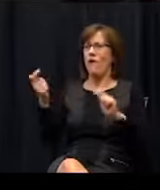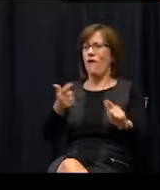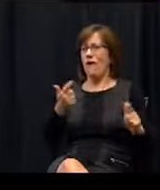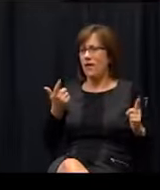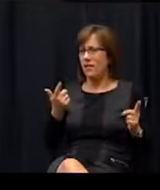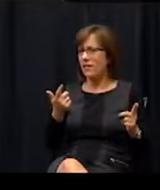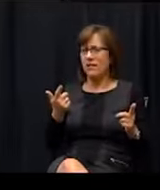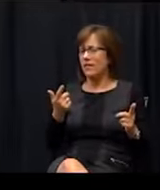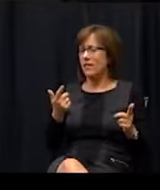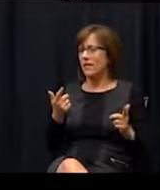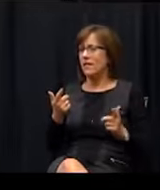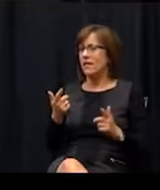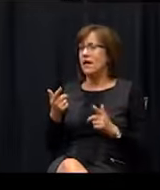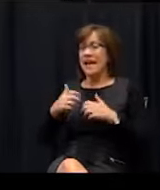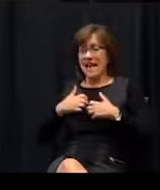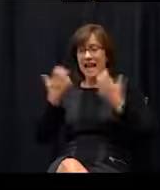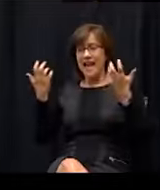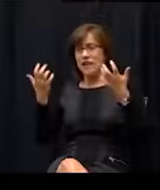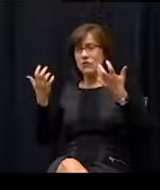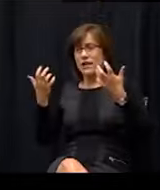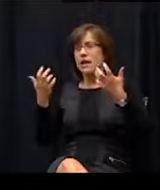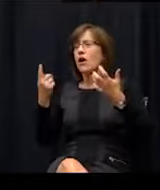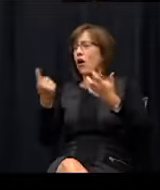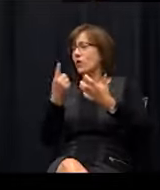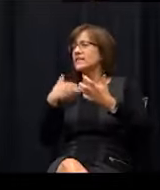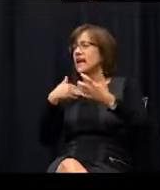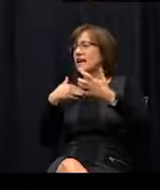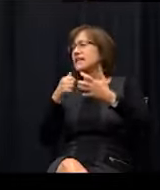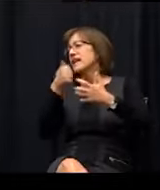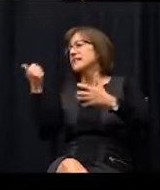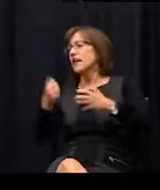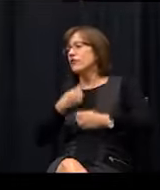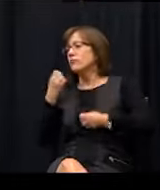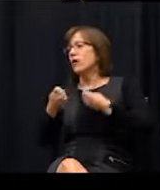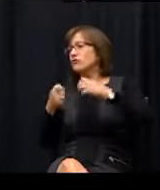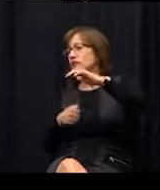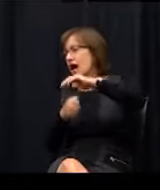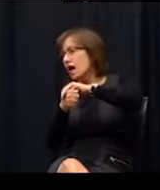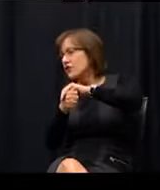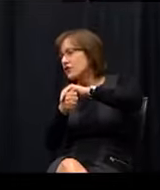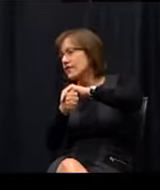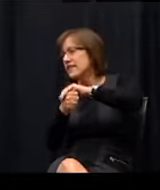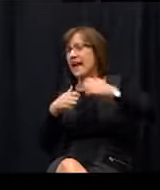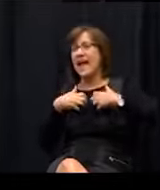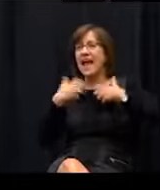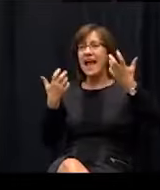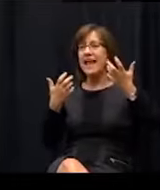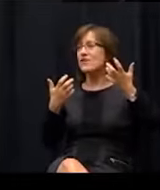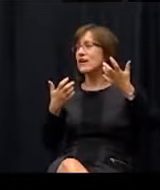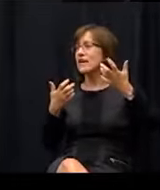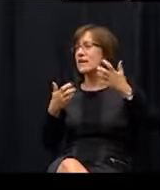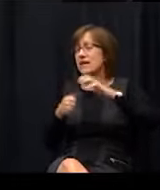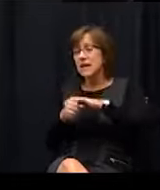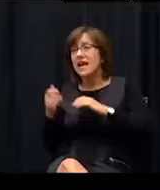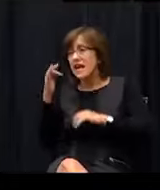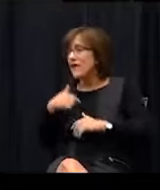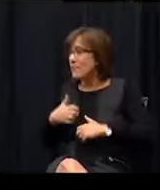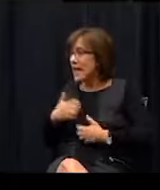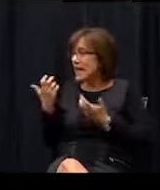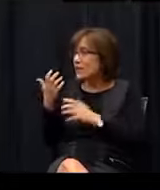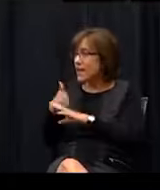there's always an emotion underneath it. And why we want to do that, because if I am angry at you,